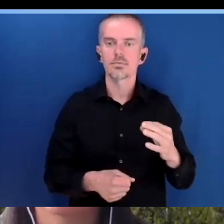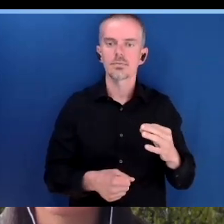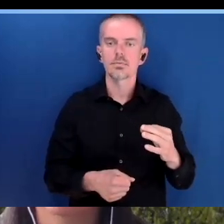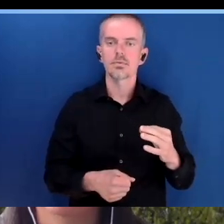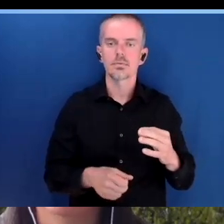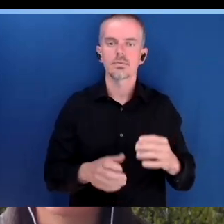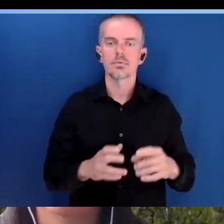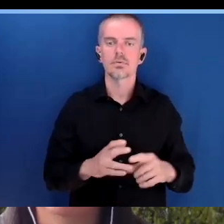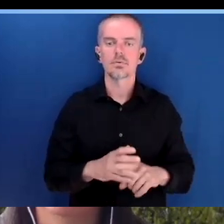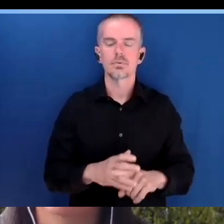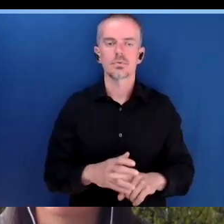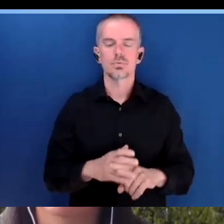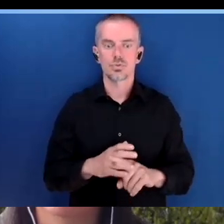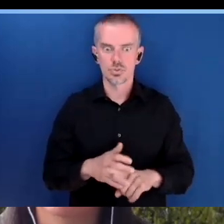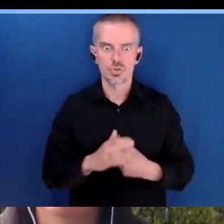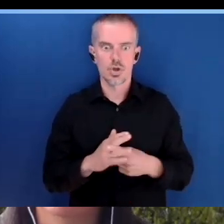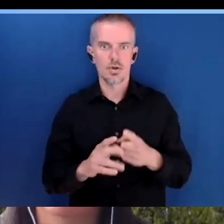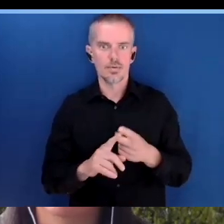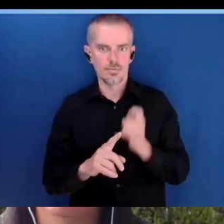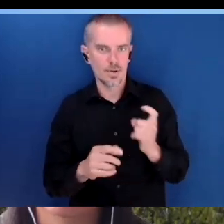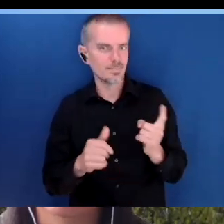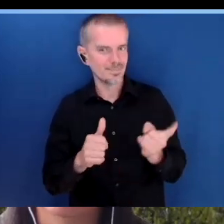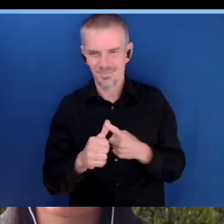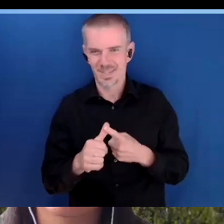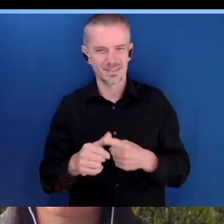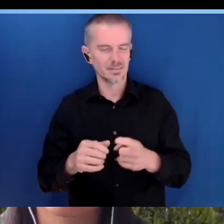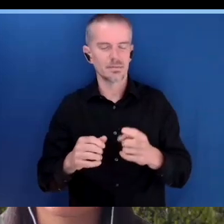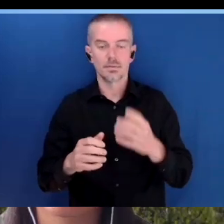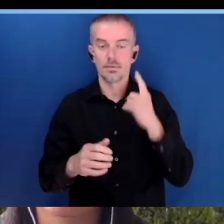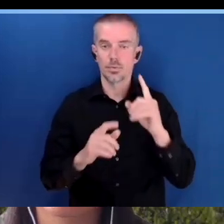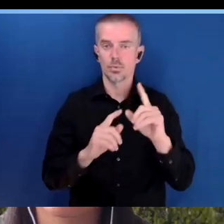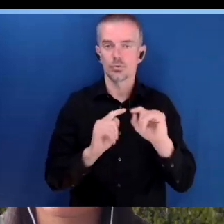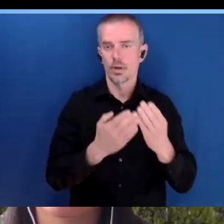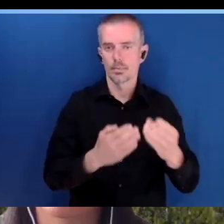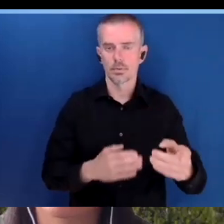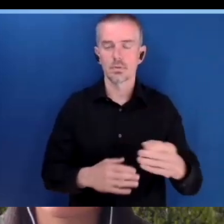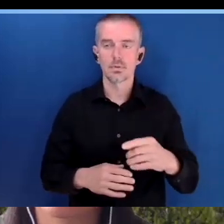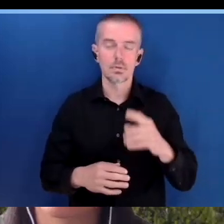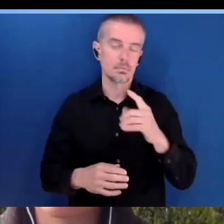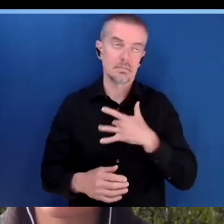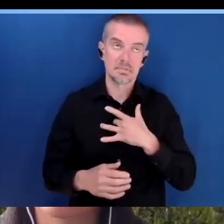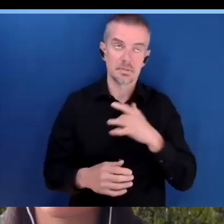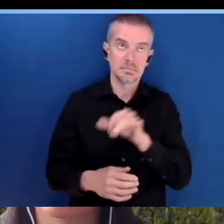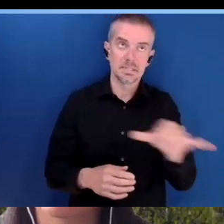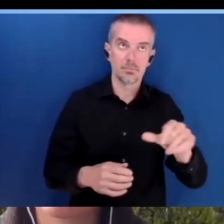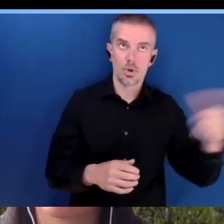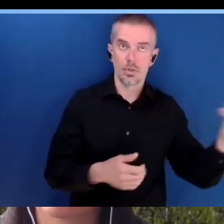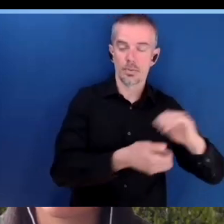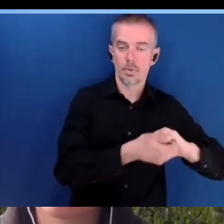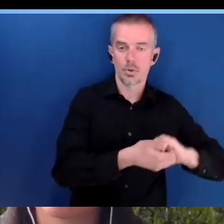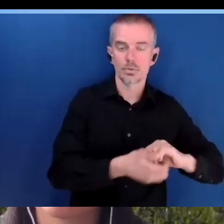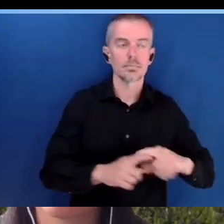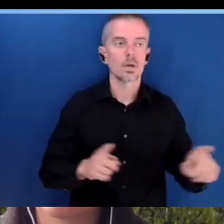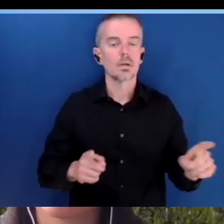the very inception. That's really key for tribal, at any rate, and arguably many partners, is being part of that conversation